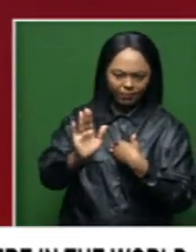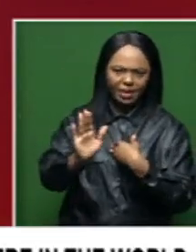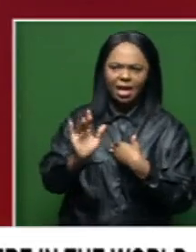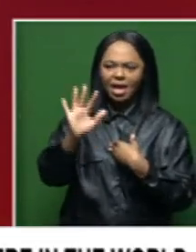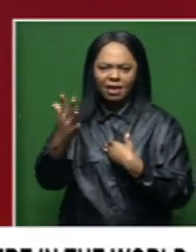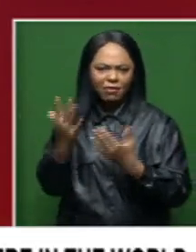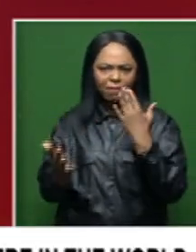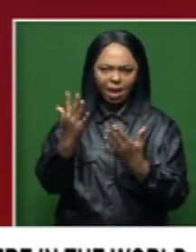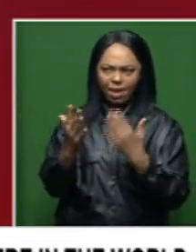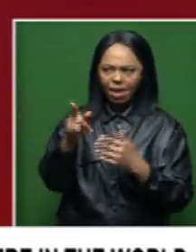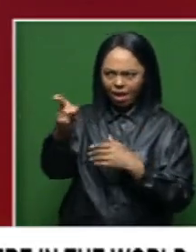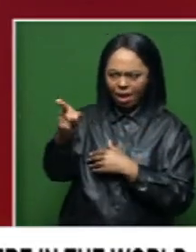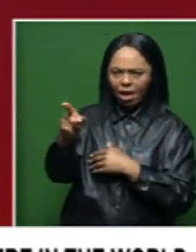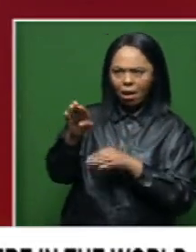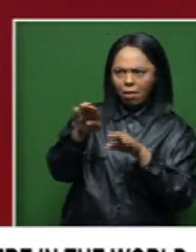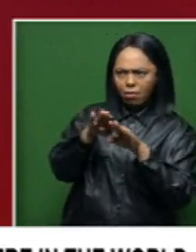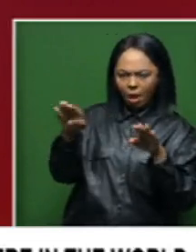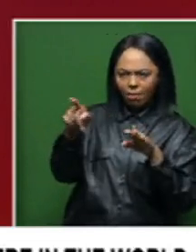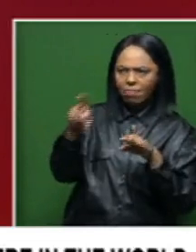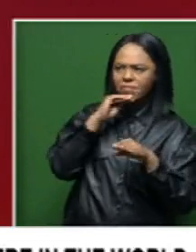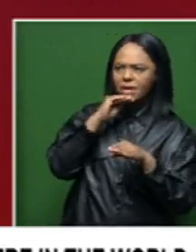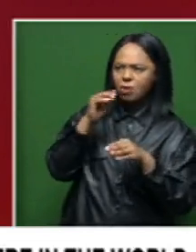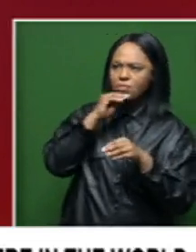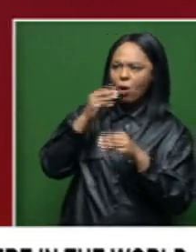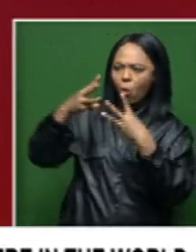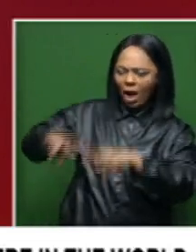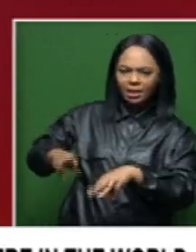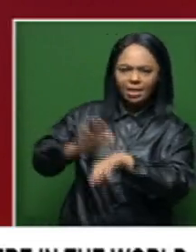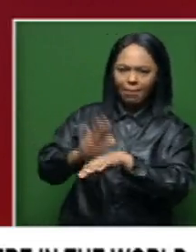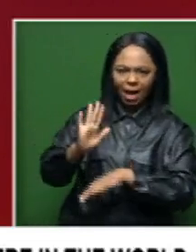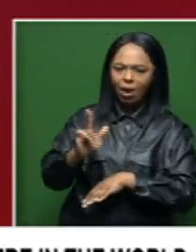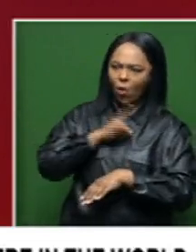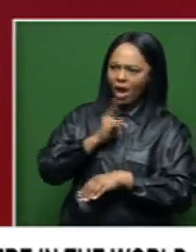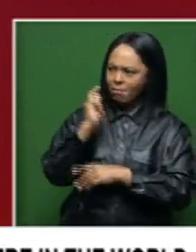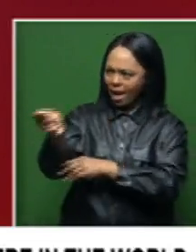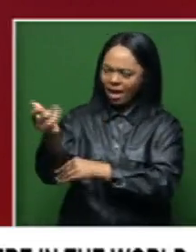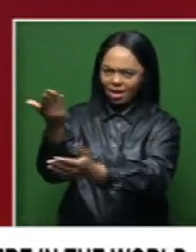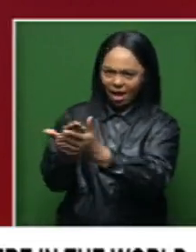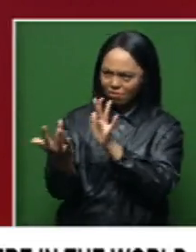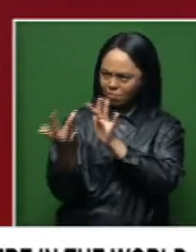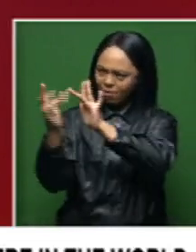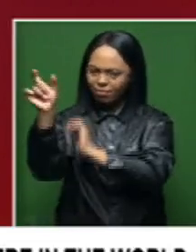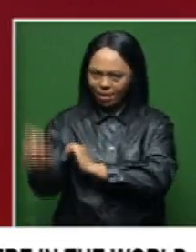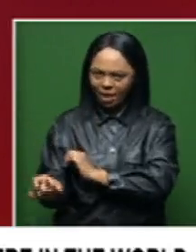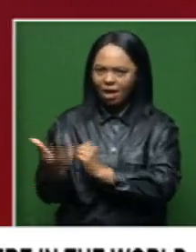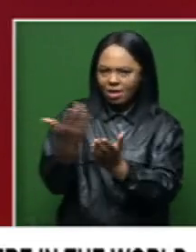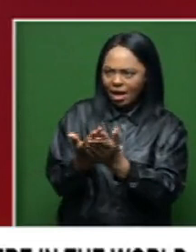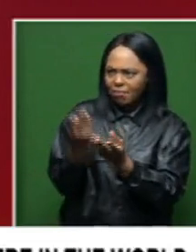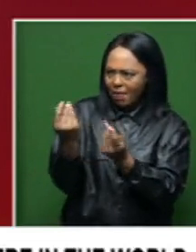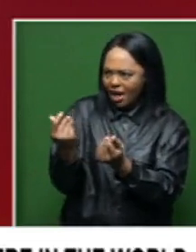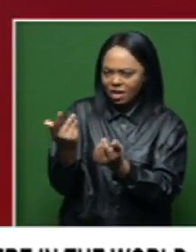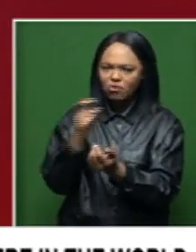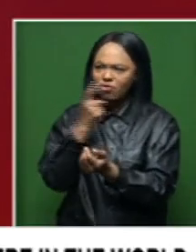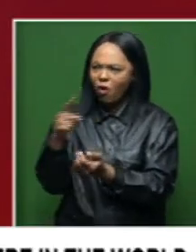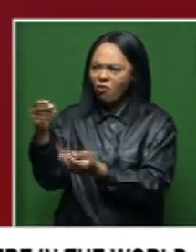they are on the platform, they know that this is not a waste of my time. This is value for my money. I can either use the money for fundraising if I don't need